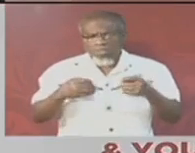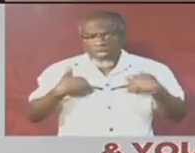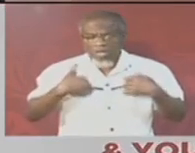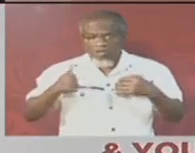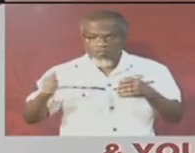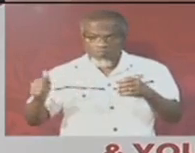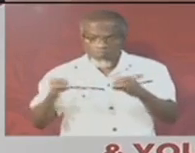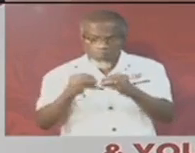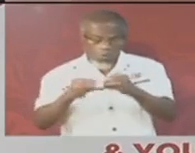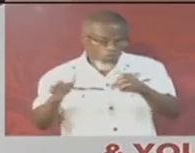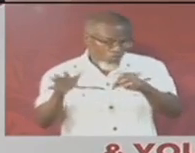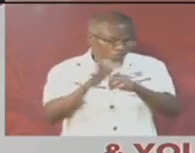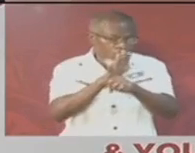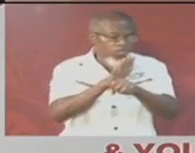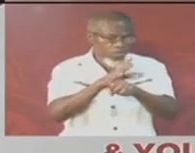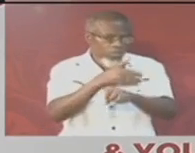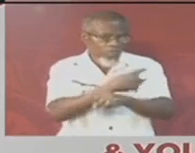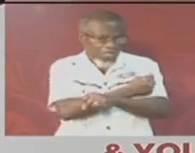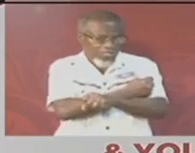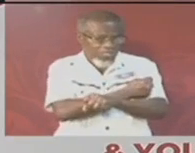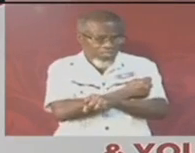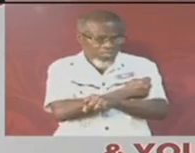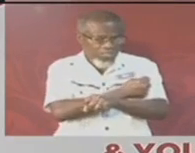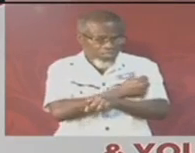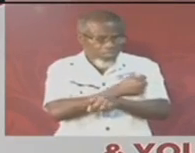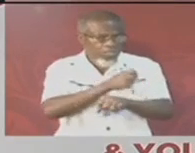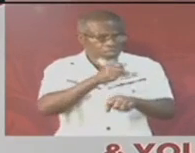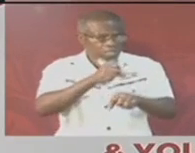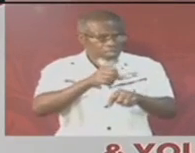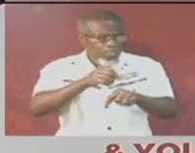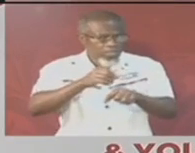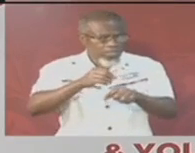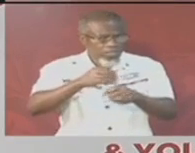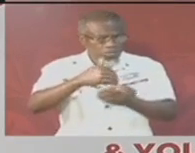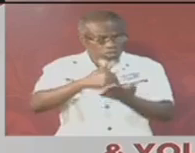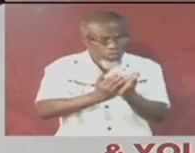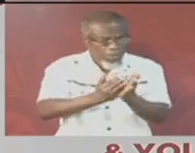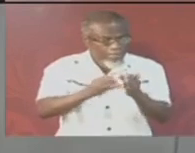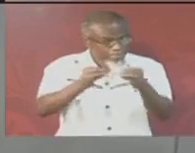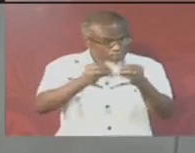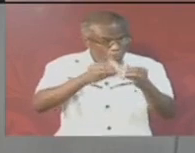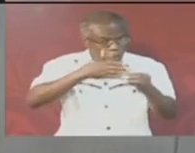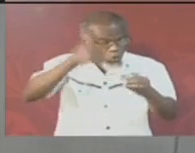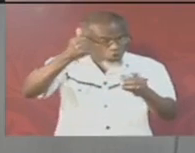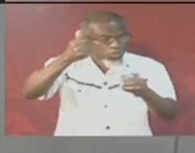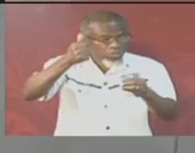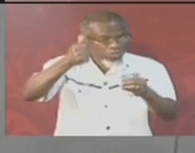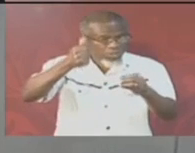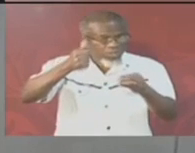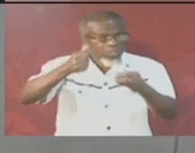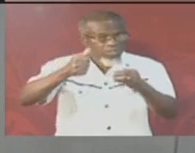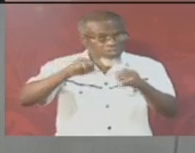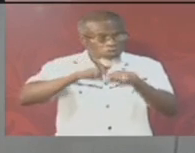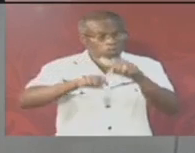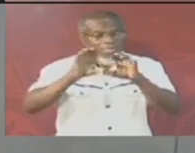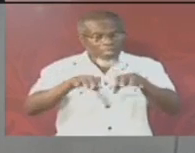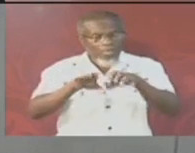are vaccinated to protect those who cannot be vaccinated. Just explain again, please. Yeah, I think Minister said